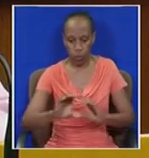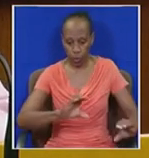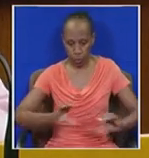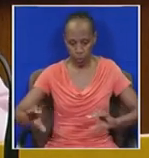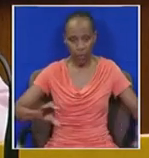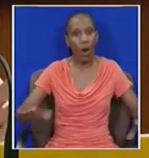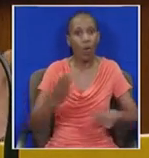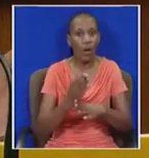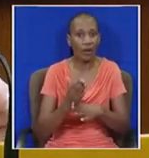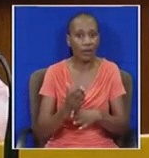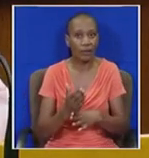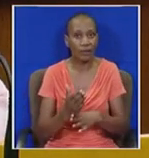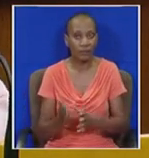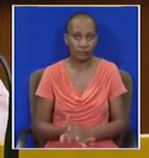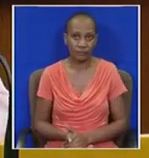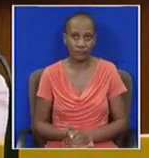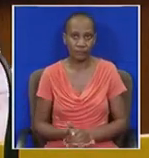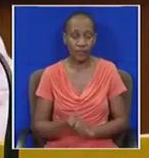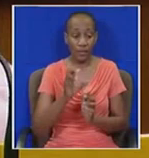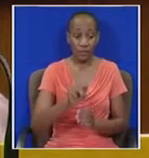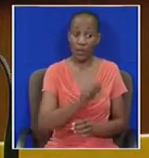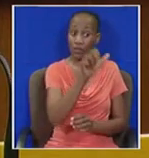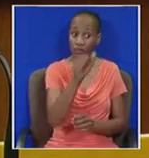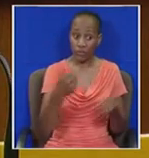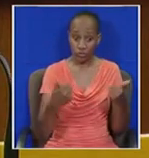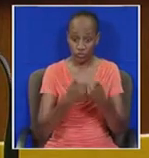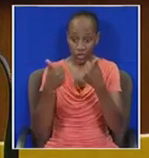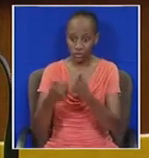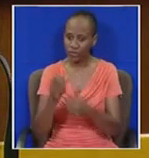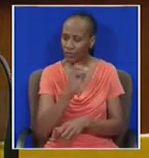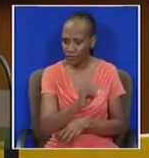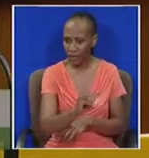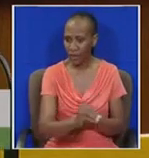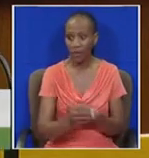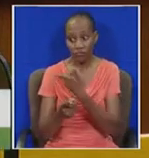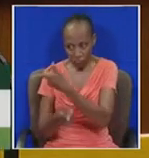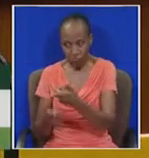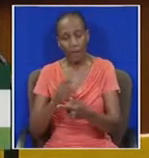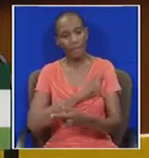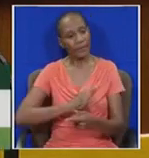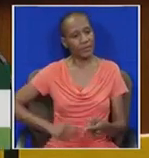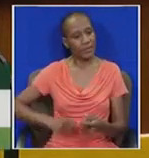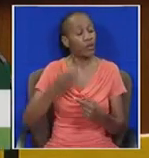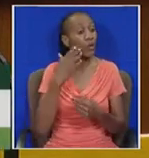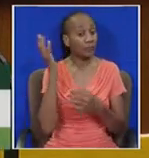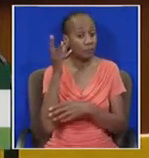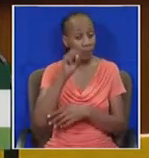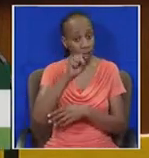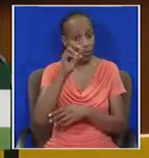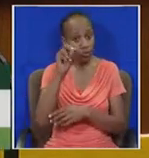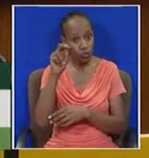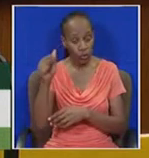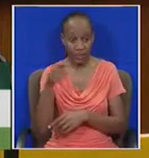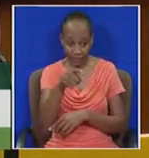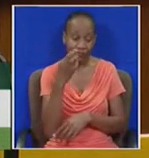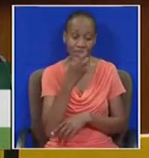designations. South Africa's challenges, as you pointed out, Mr. President and SONA, are poverty,